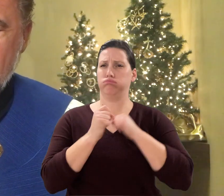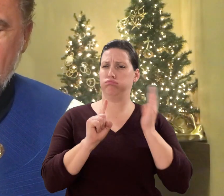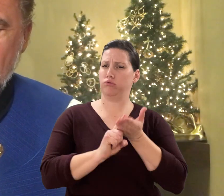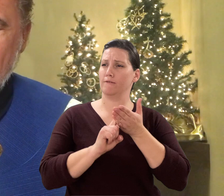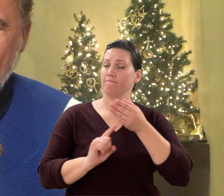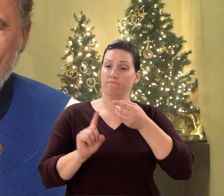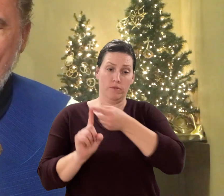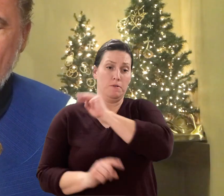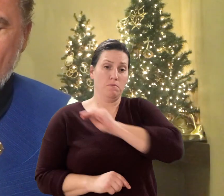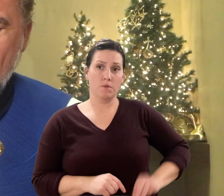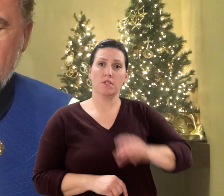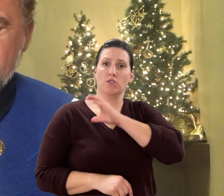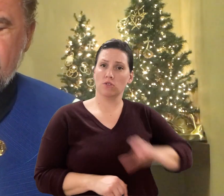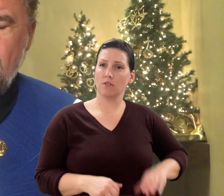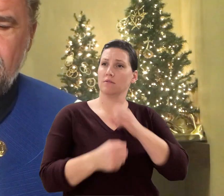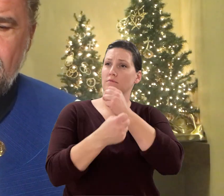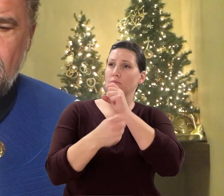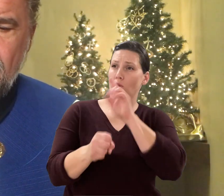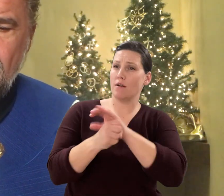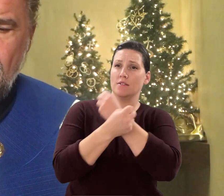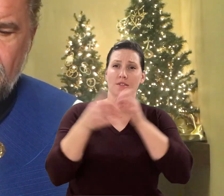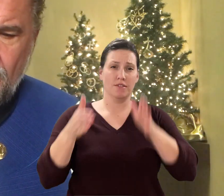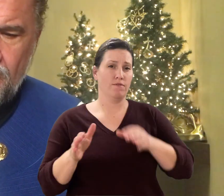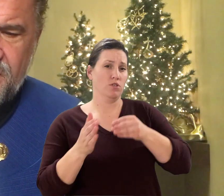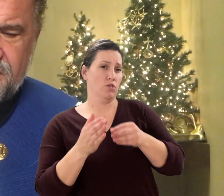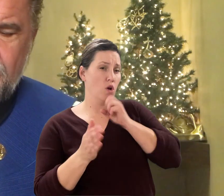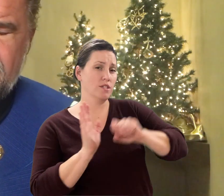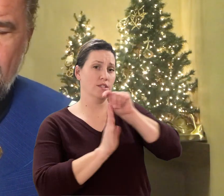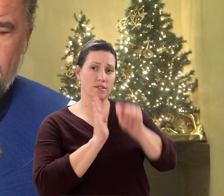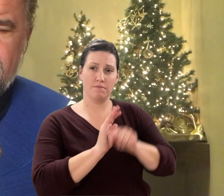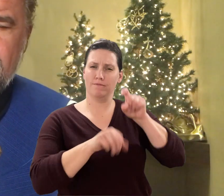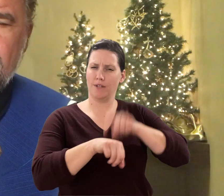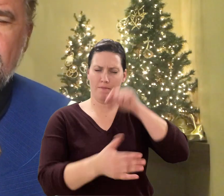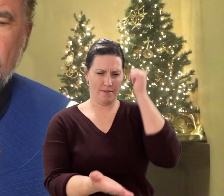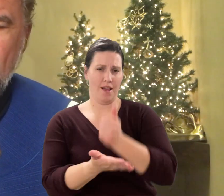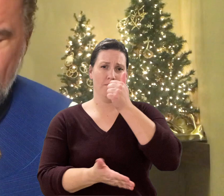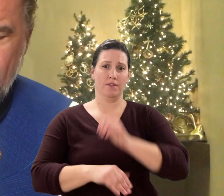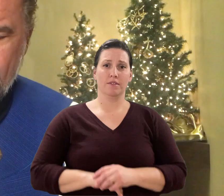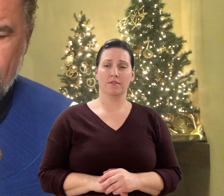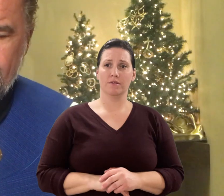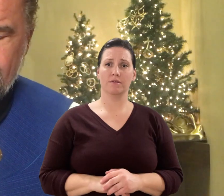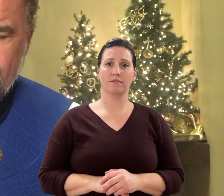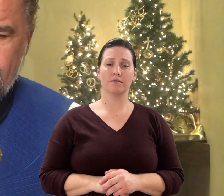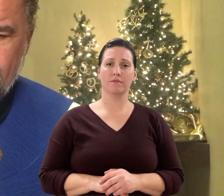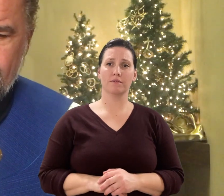Christ, the long-promised Savior of the Old Testament times. Amen.